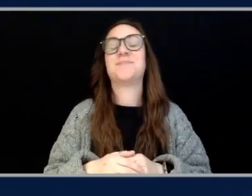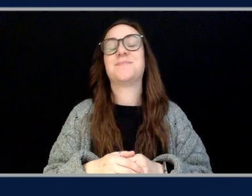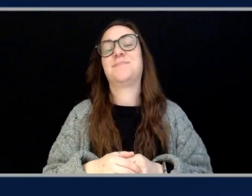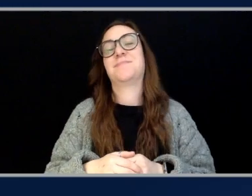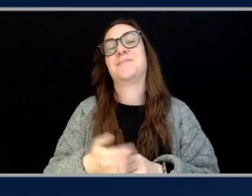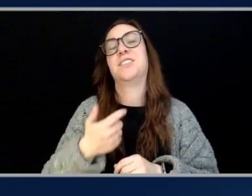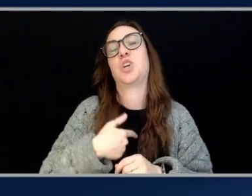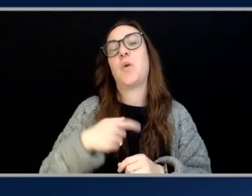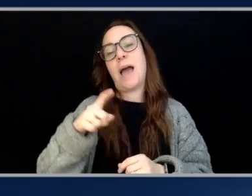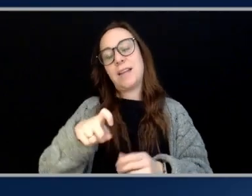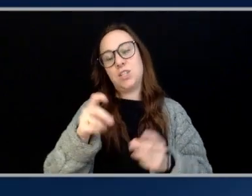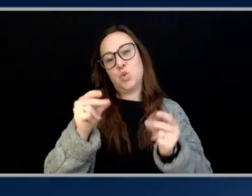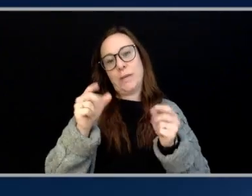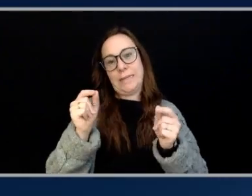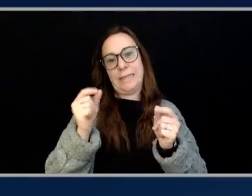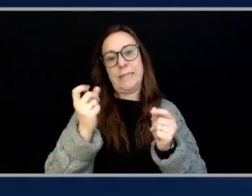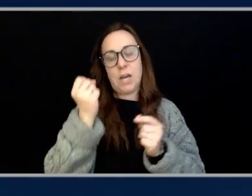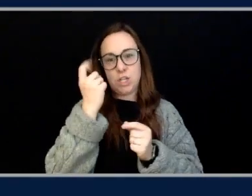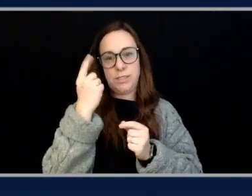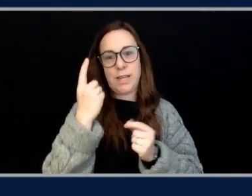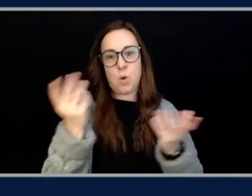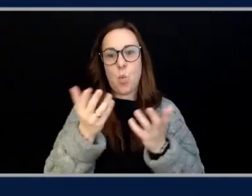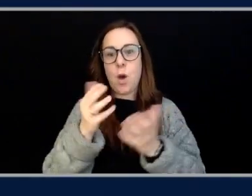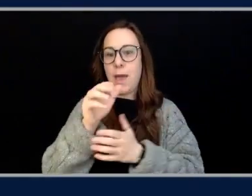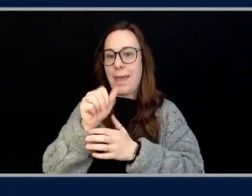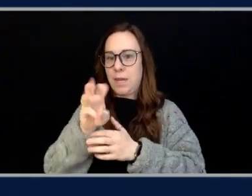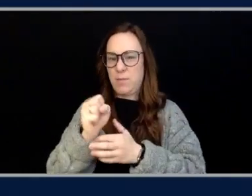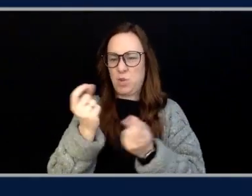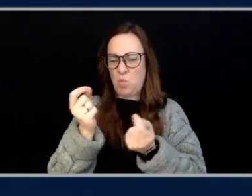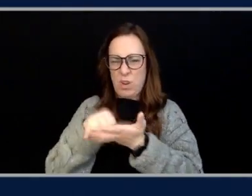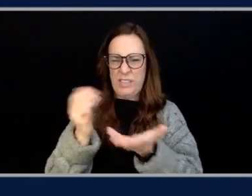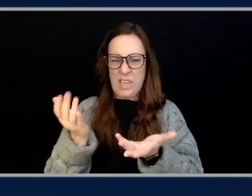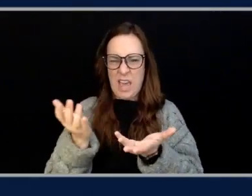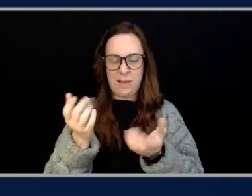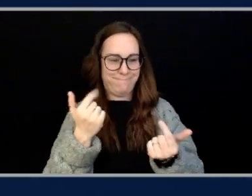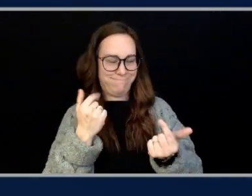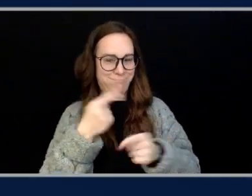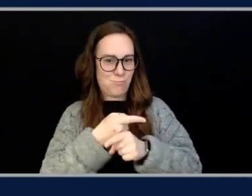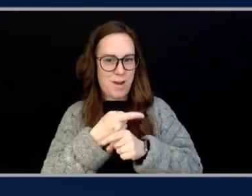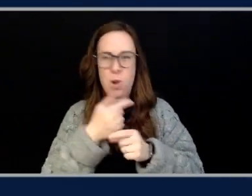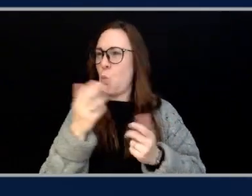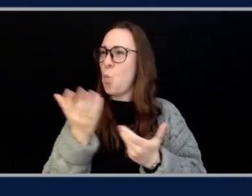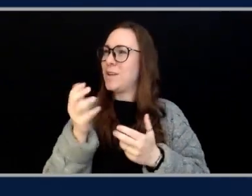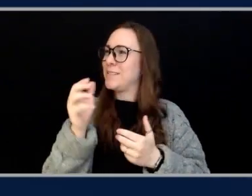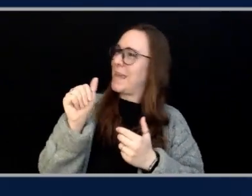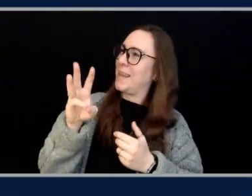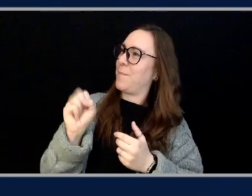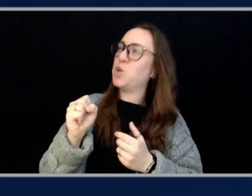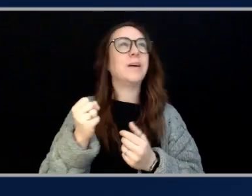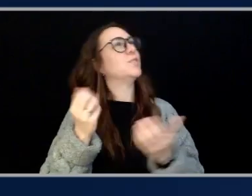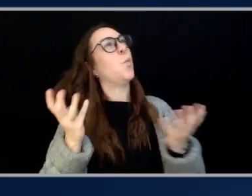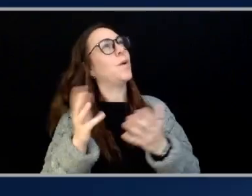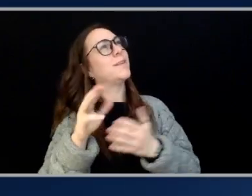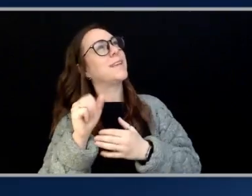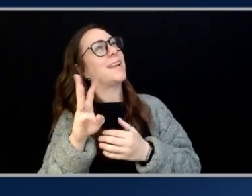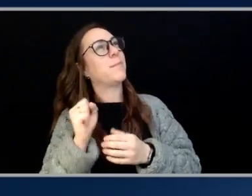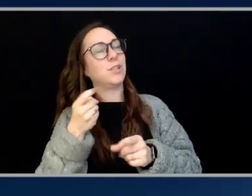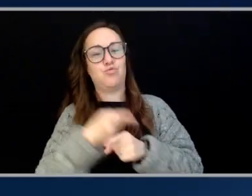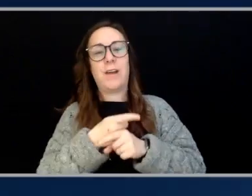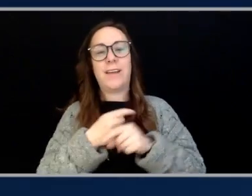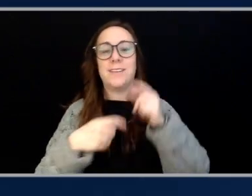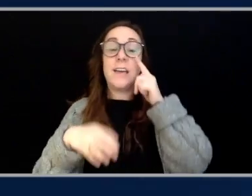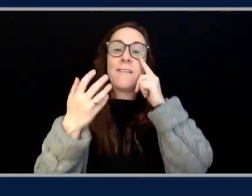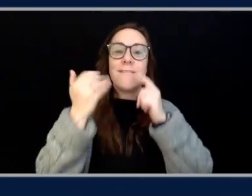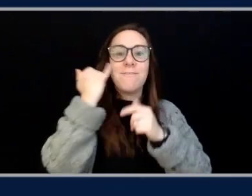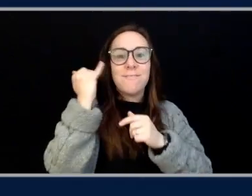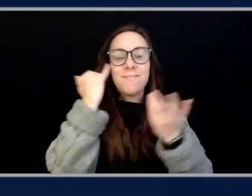quickly understand what an AWS was. Right. And so what is an AWS? What is an AWS? And had I known